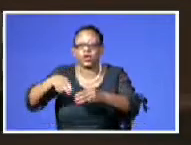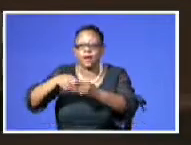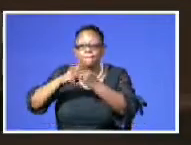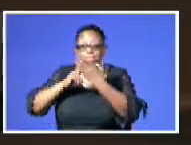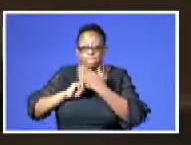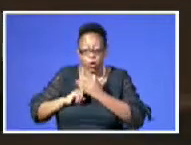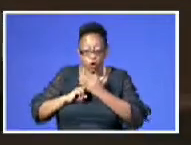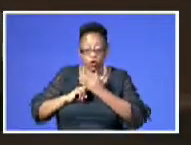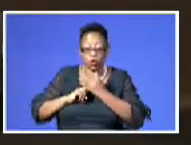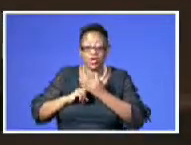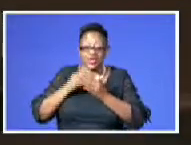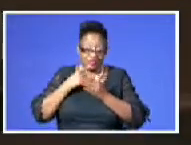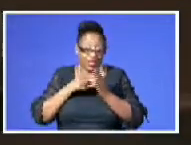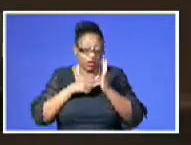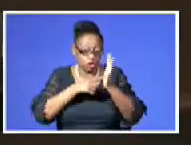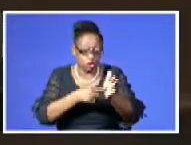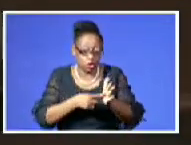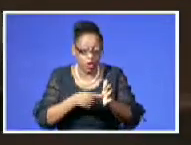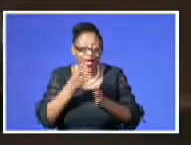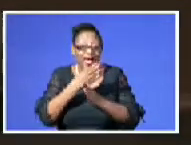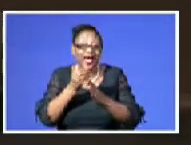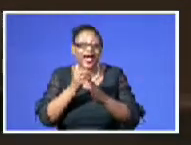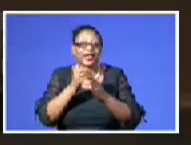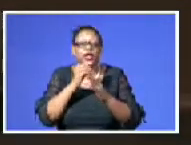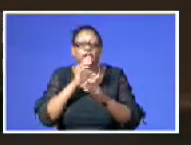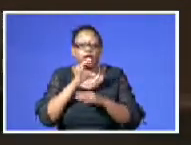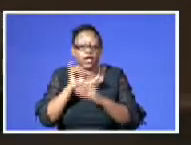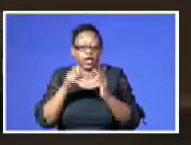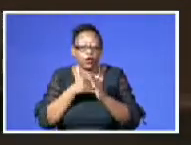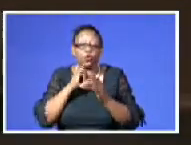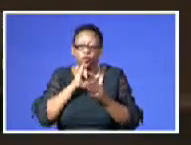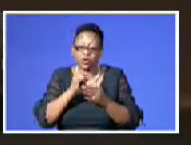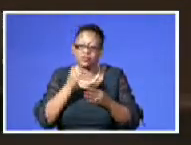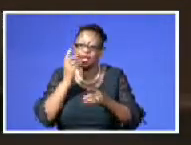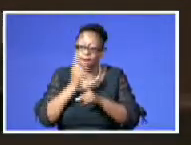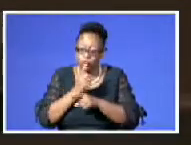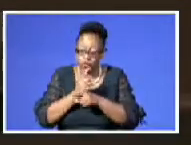this House and approved. So it's not